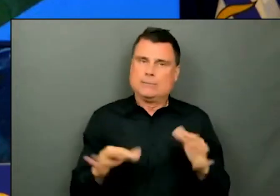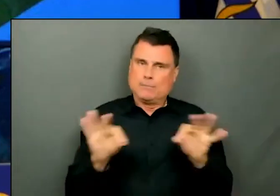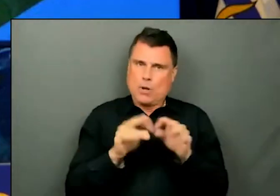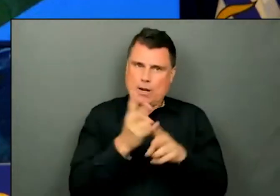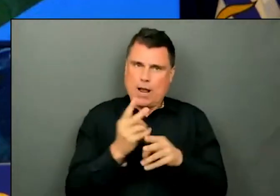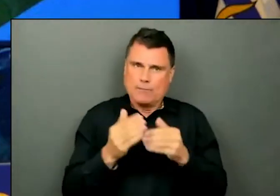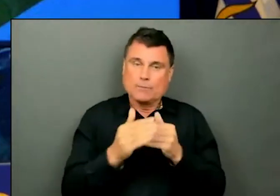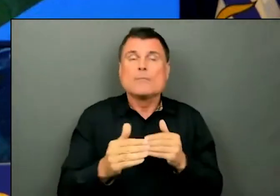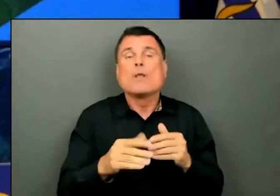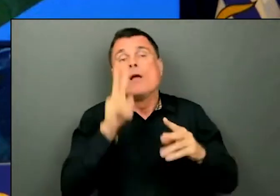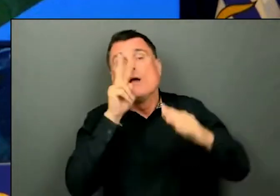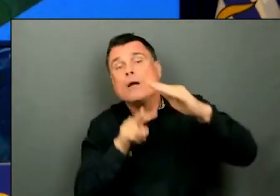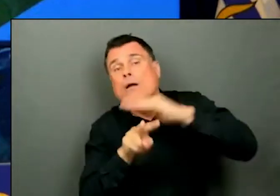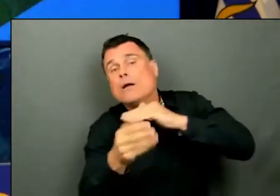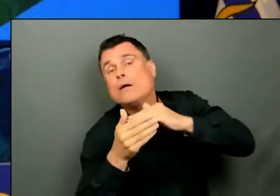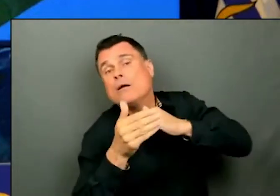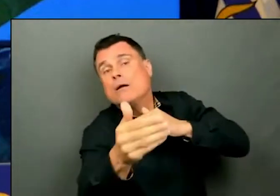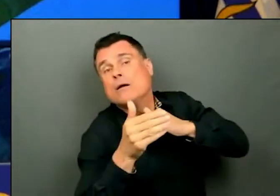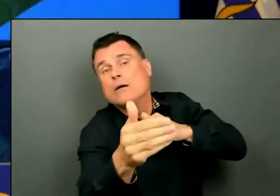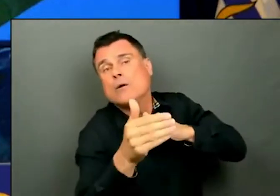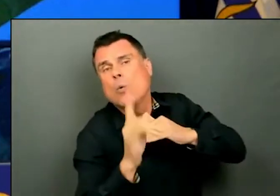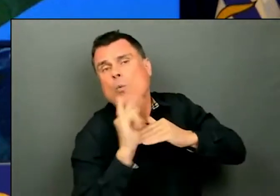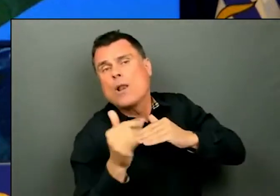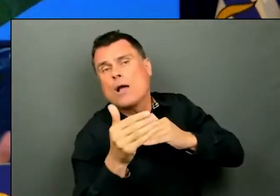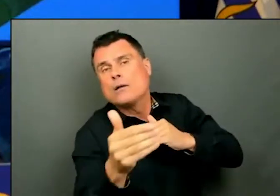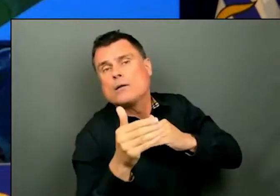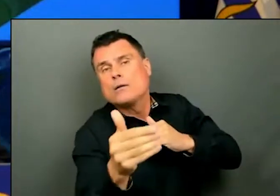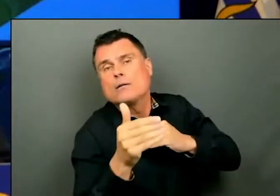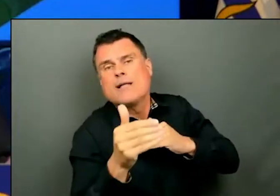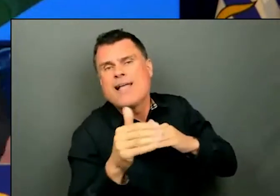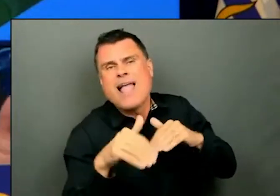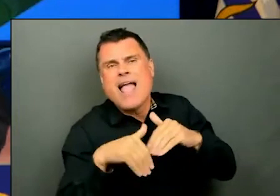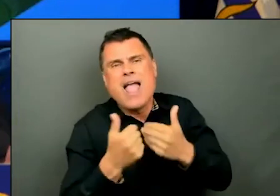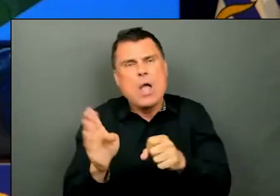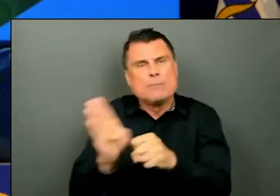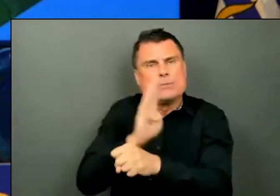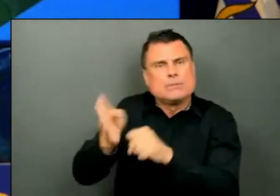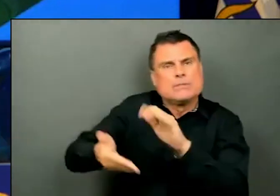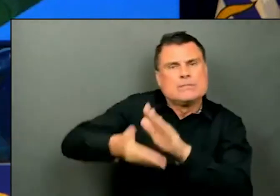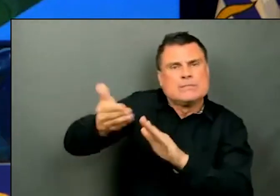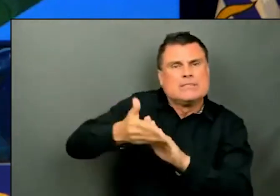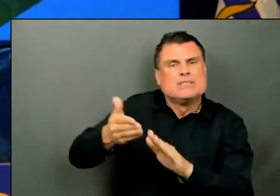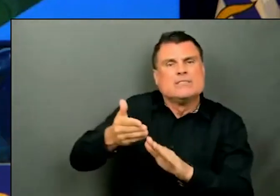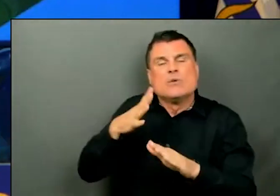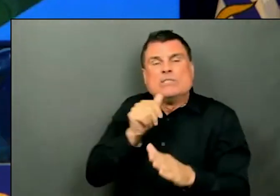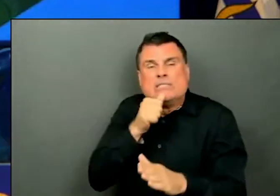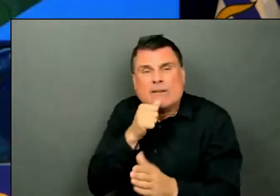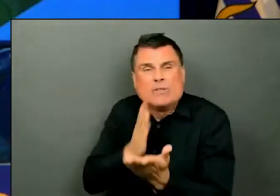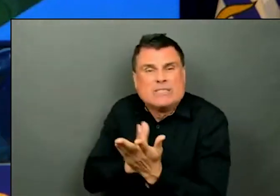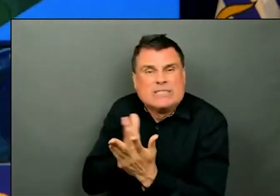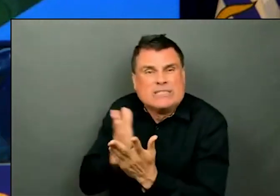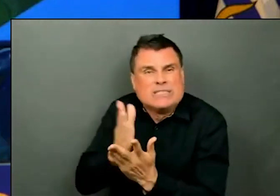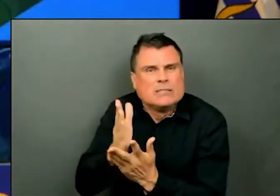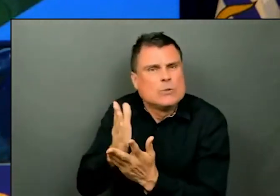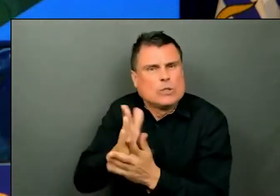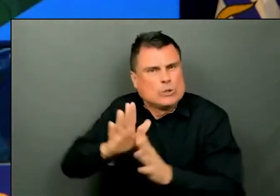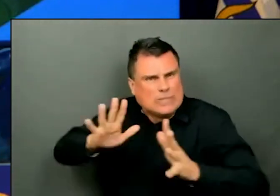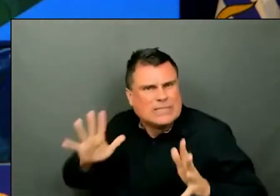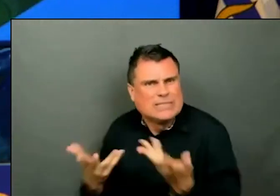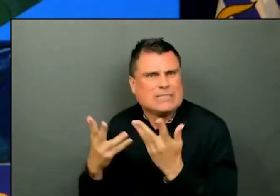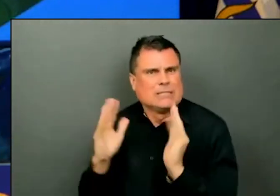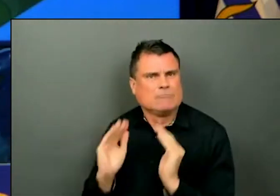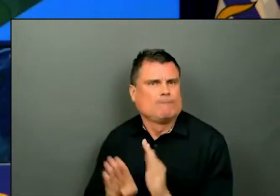of the pandemic and how can we help businesses not just survive, but to recover strongly as we come out of the COVID-19